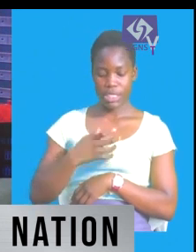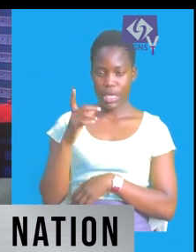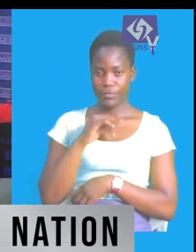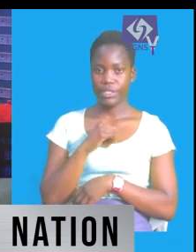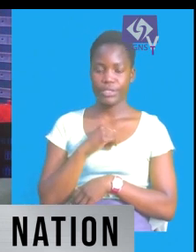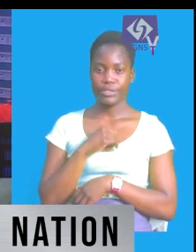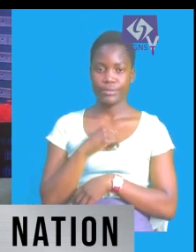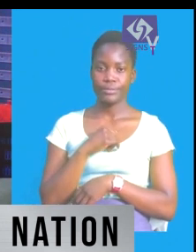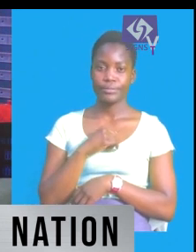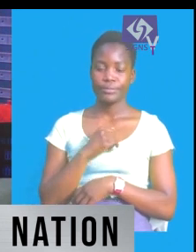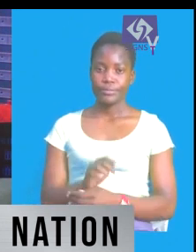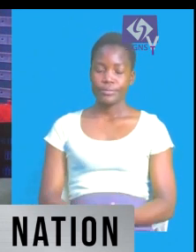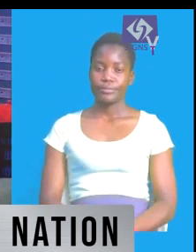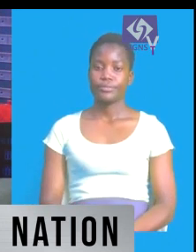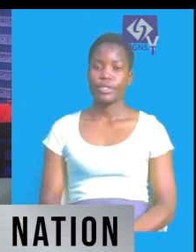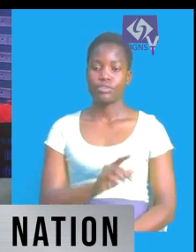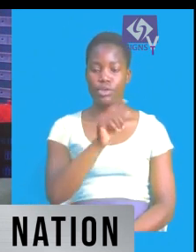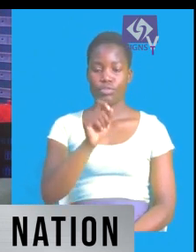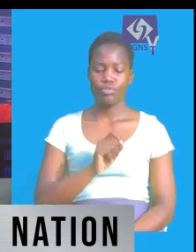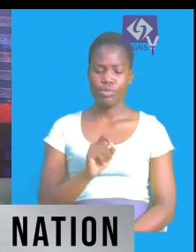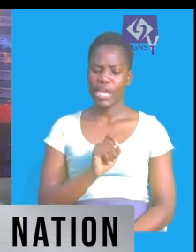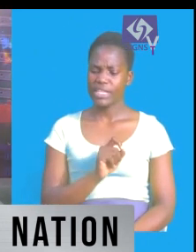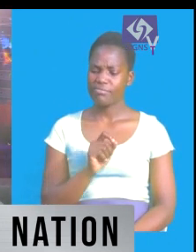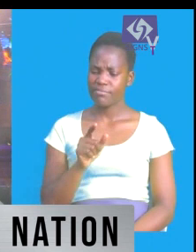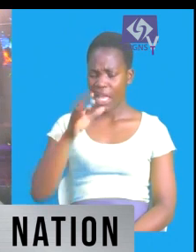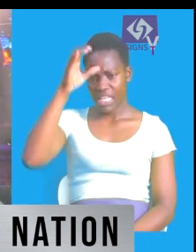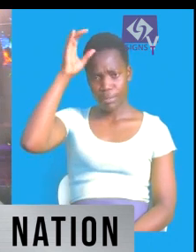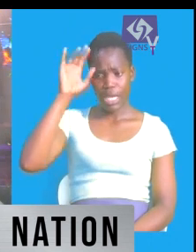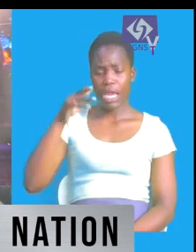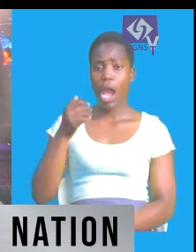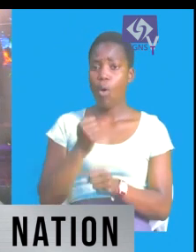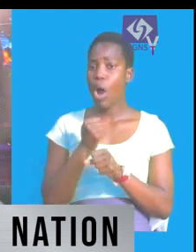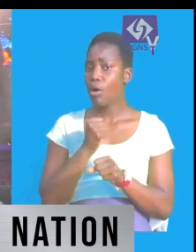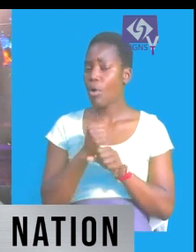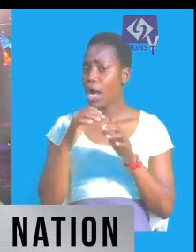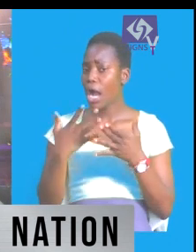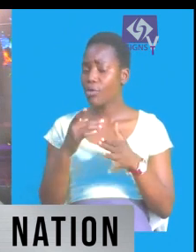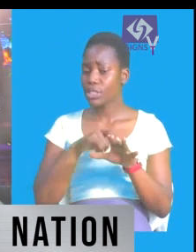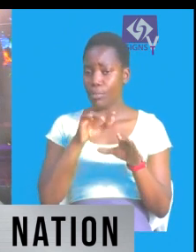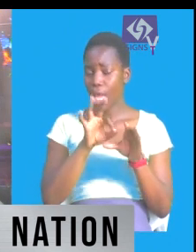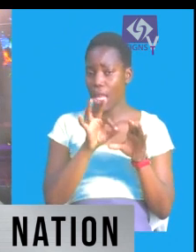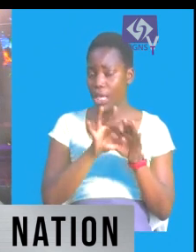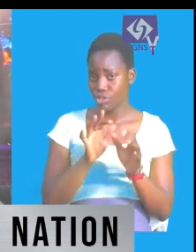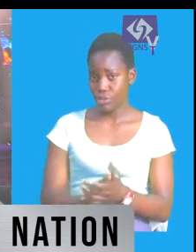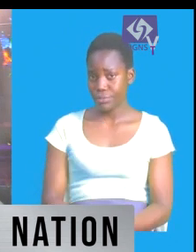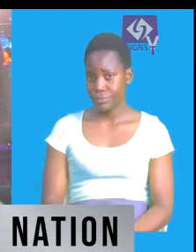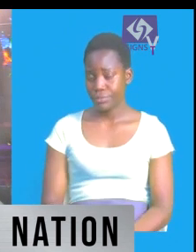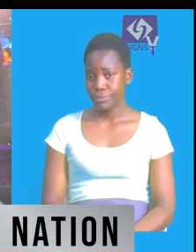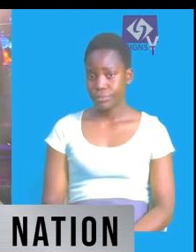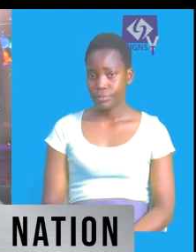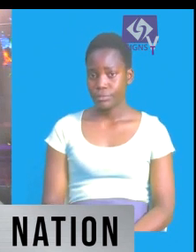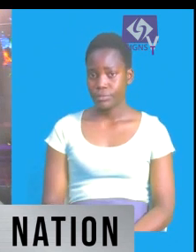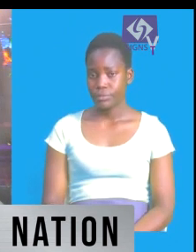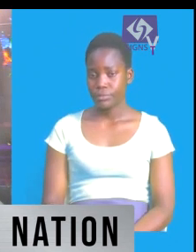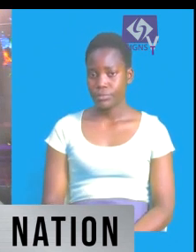Yes. How do you rate the gentleman? How did he perform in your opinion? Well,